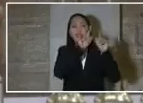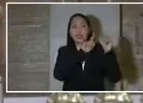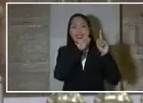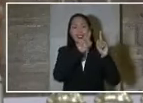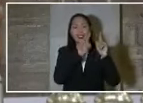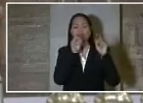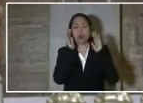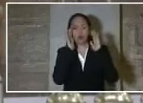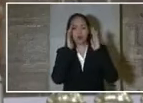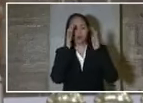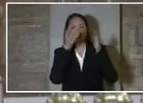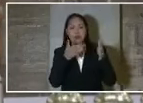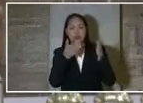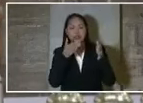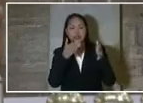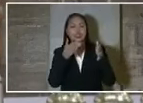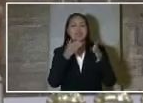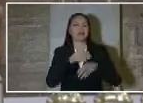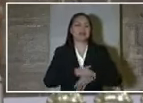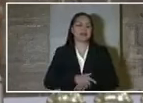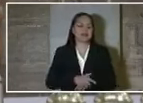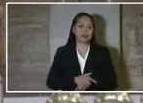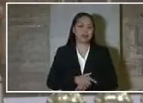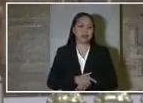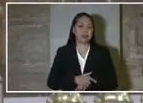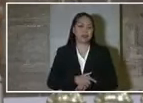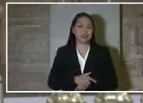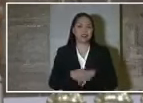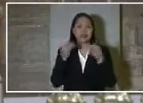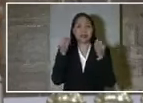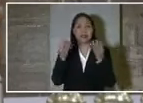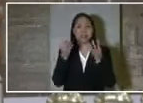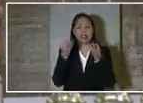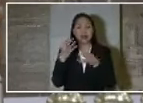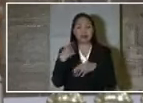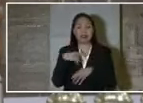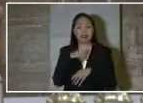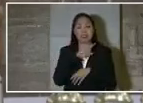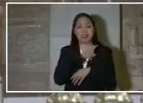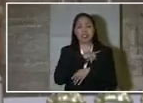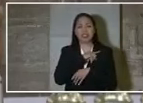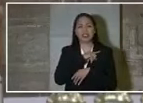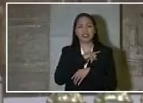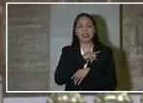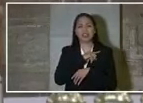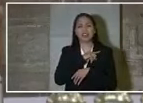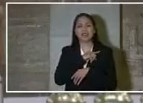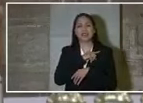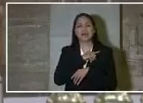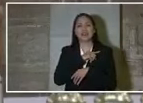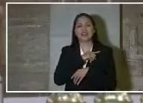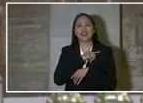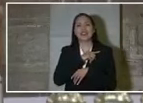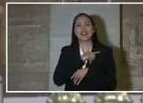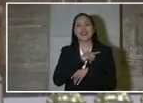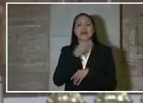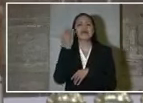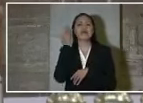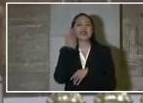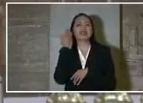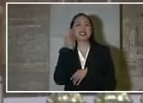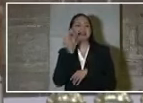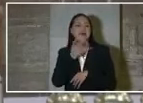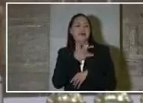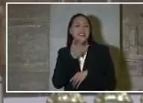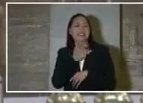the center of attention. Kaya nga marami sa atin ang pastar. Ang